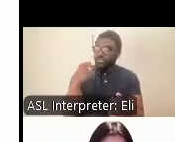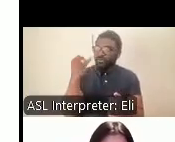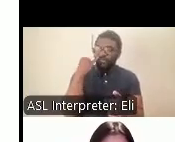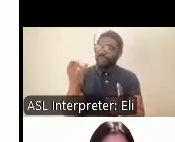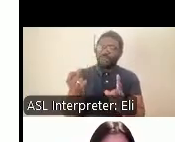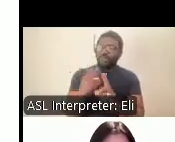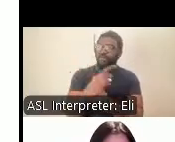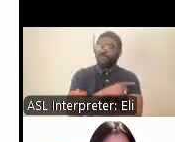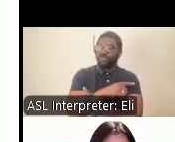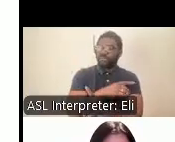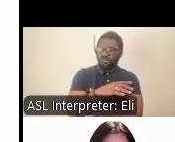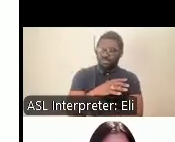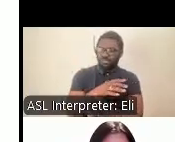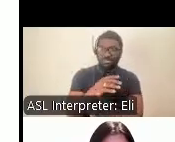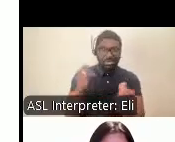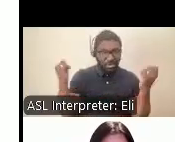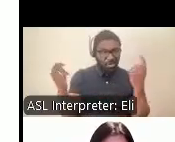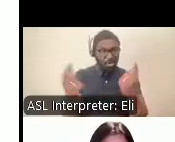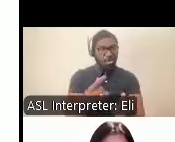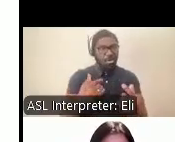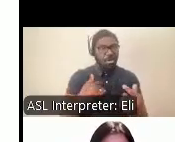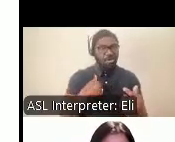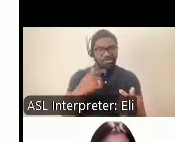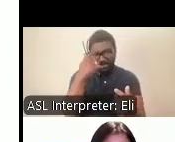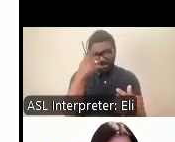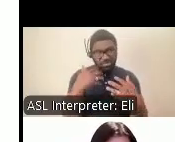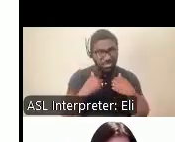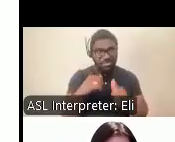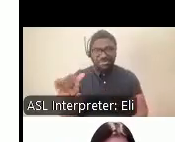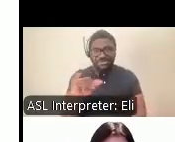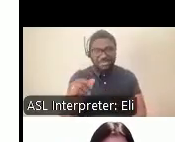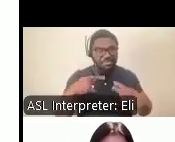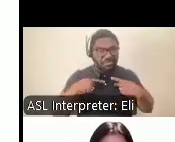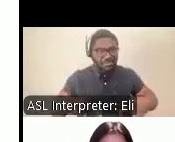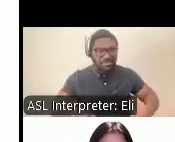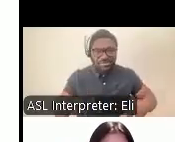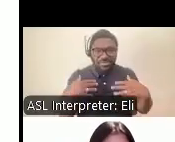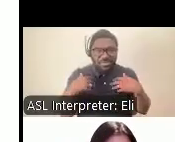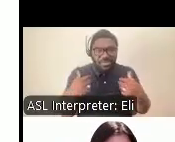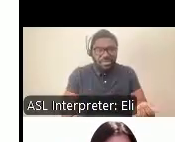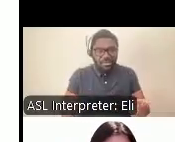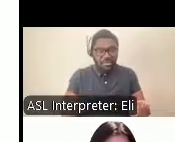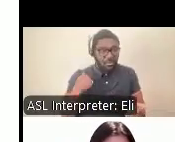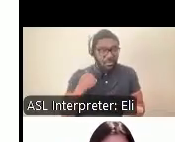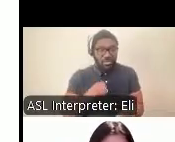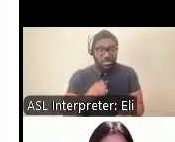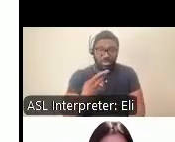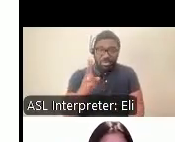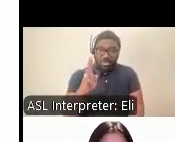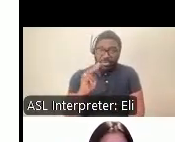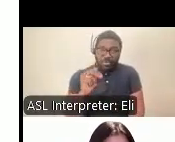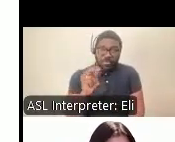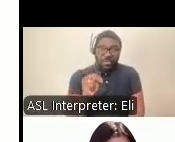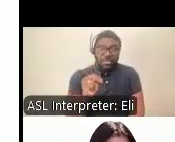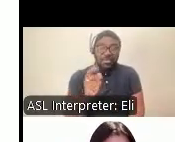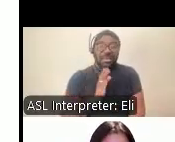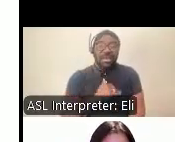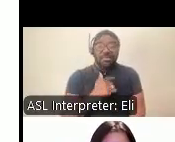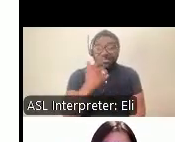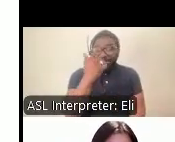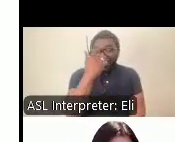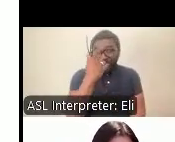everyone has mental health, just like physical health. It's a part of being human. And our mental well-being is shaped by